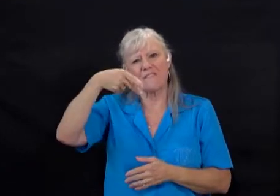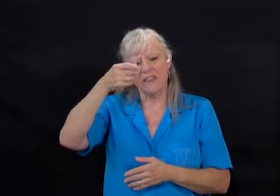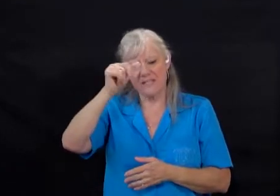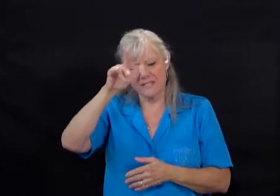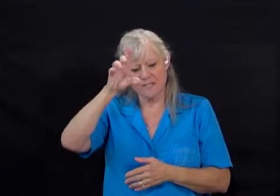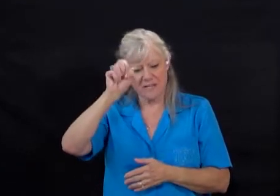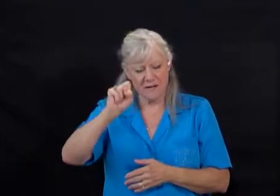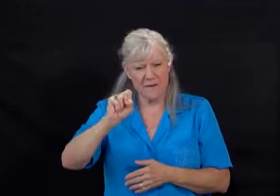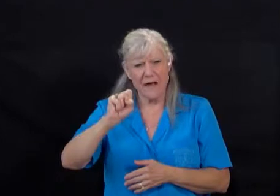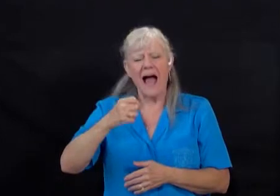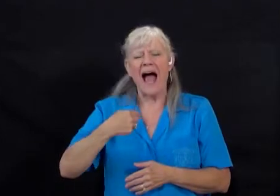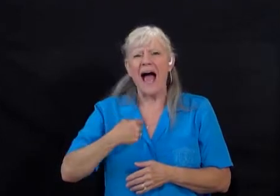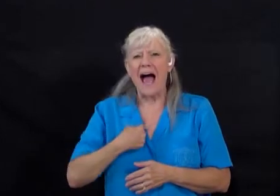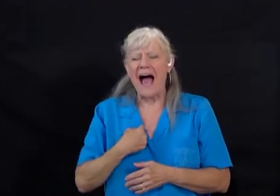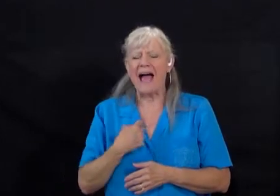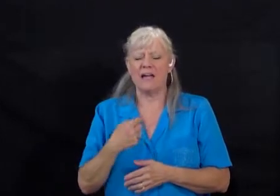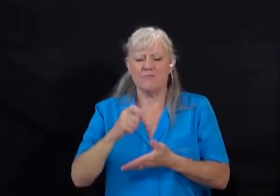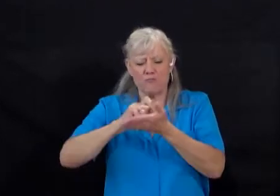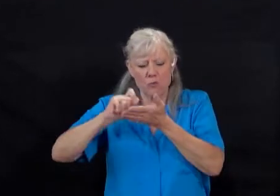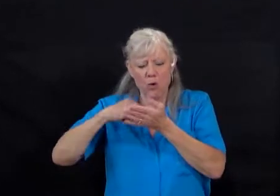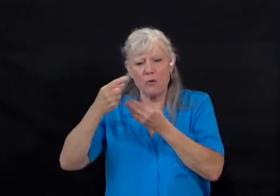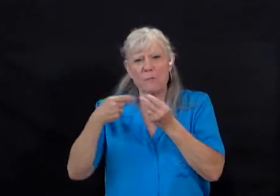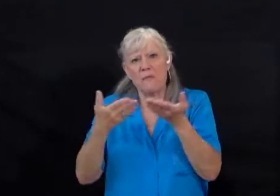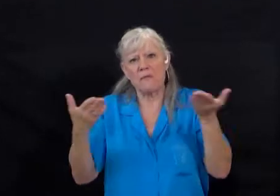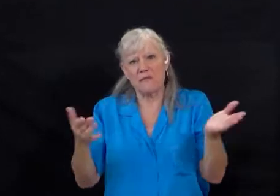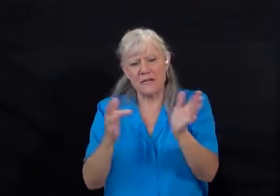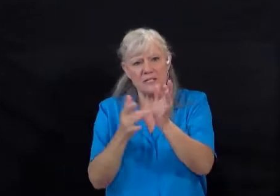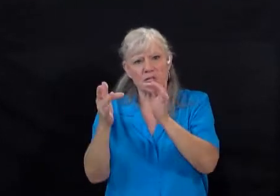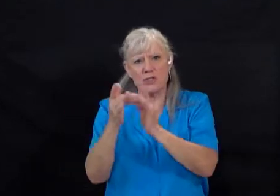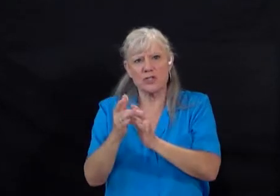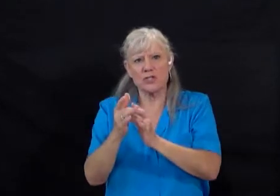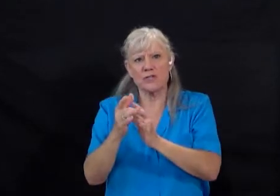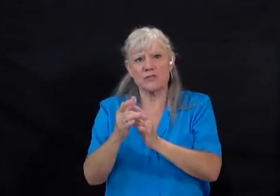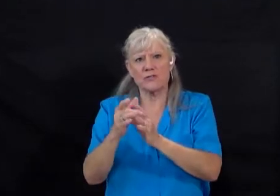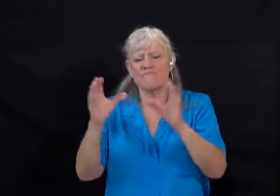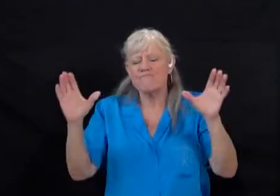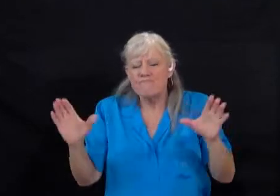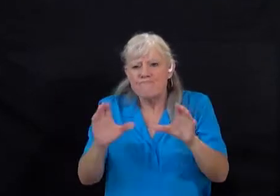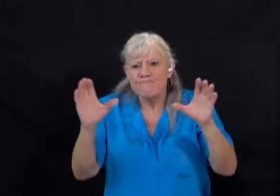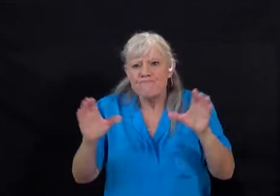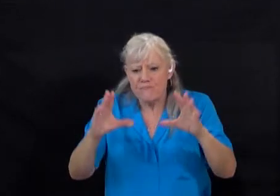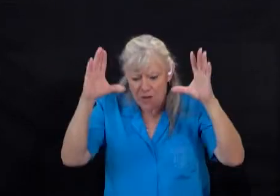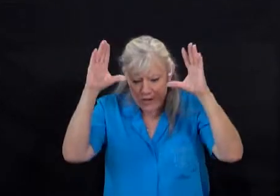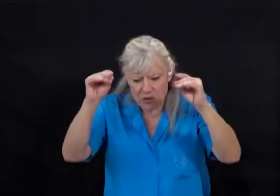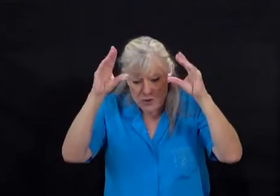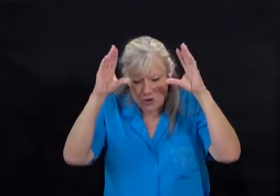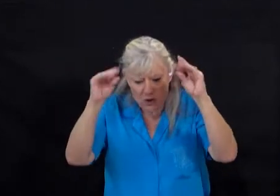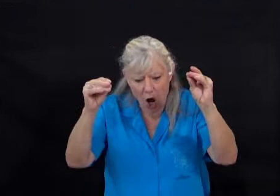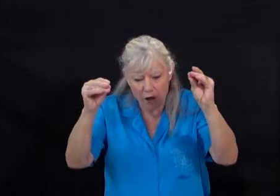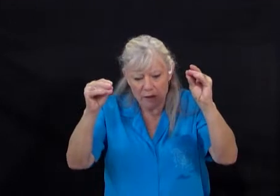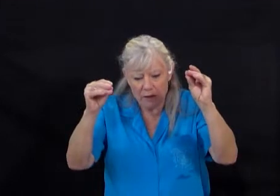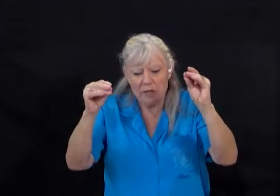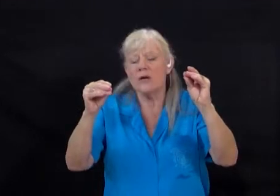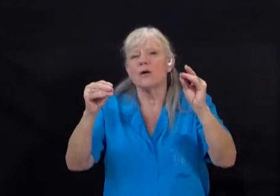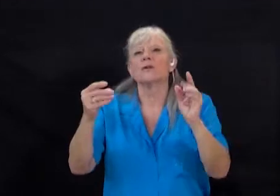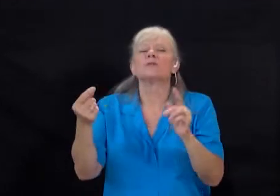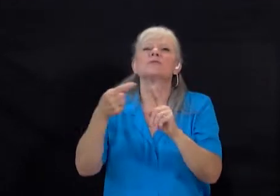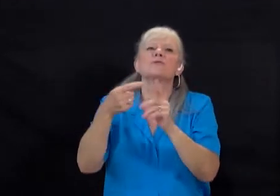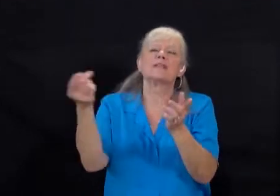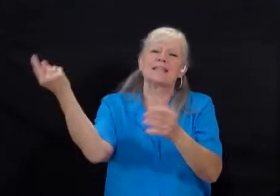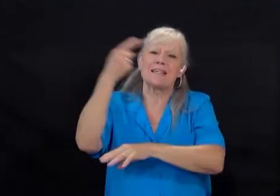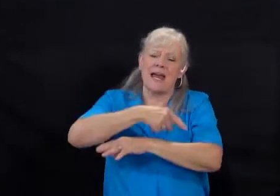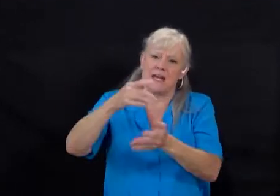Jesus did and taught until the day he was taken up, after giving instructions through the Holy Spirit to the apostles whom he had